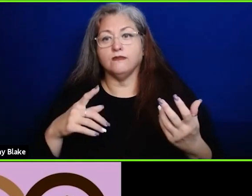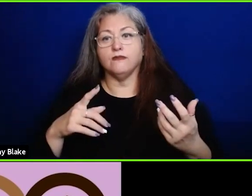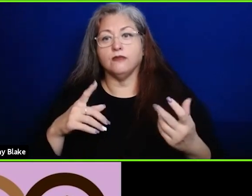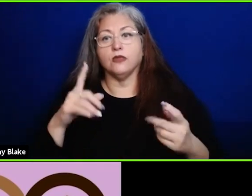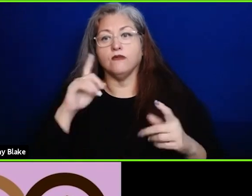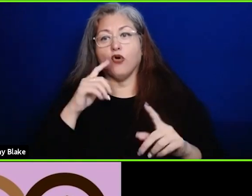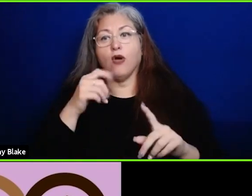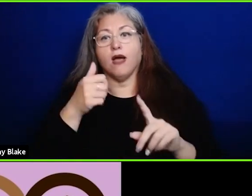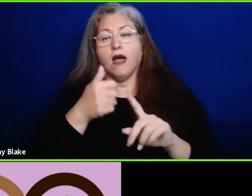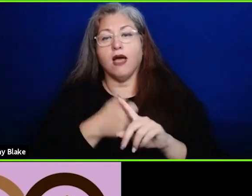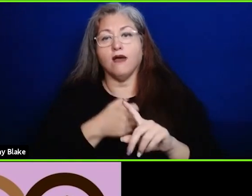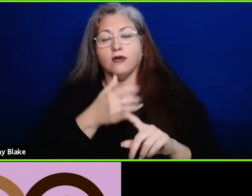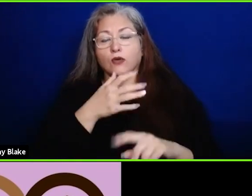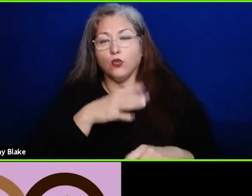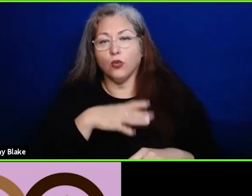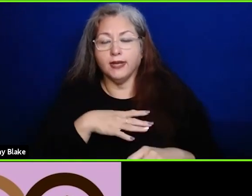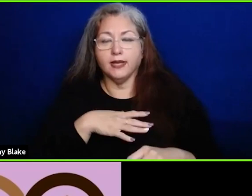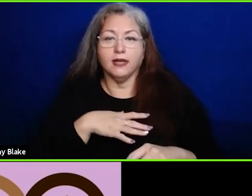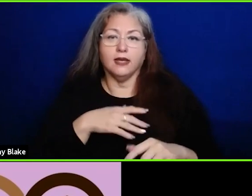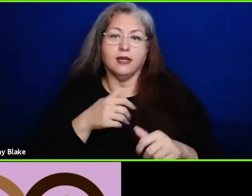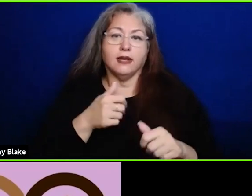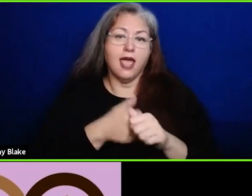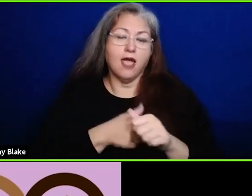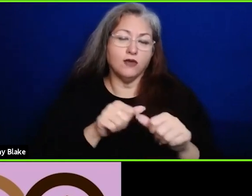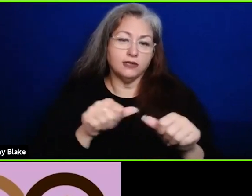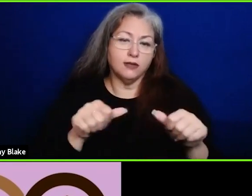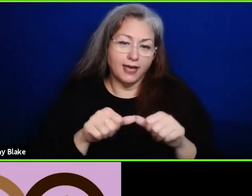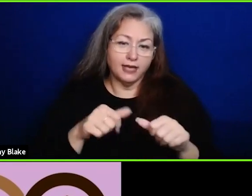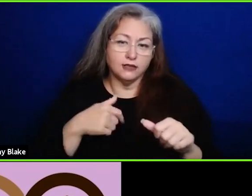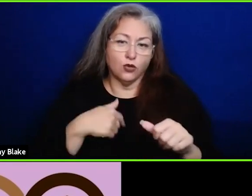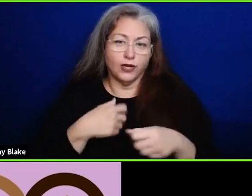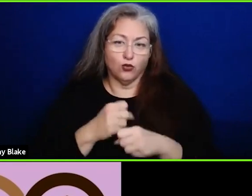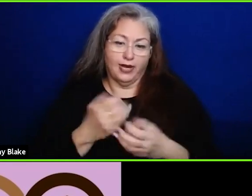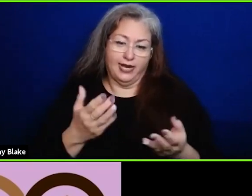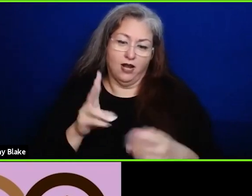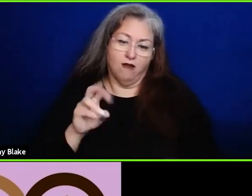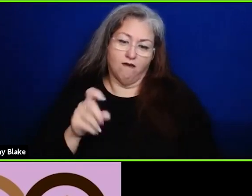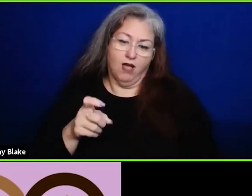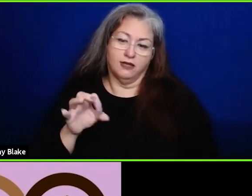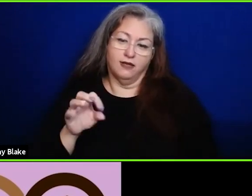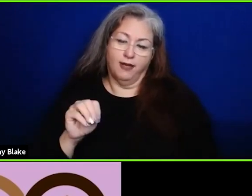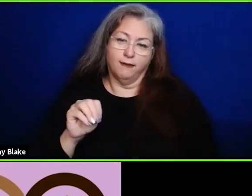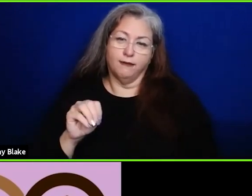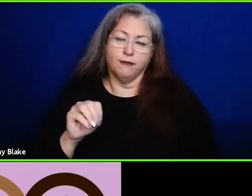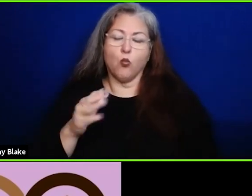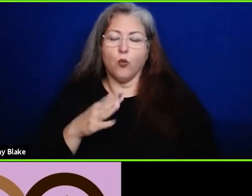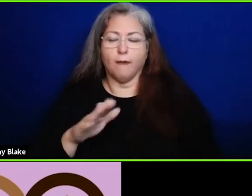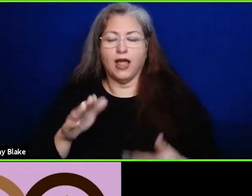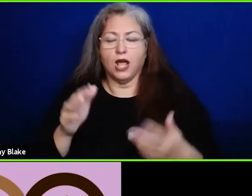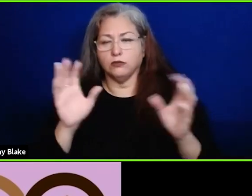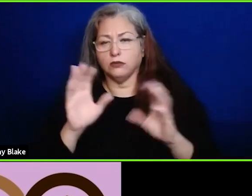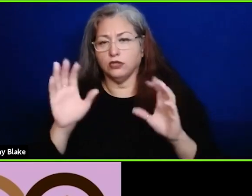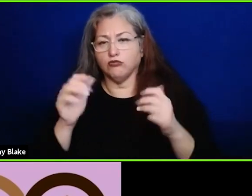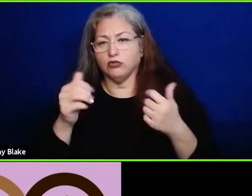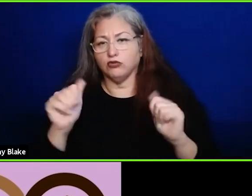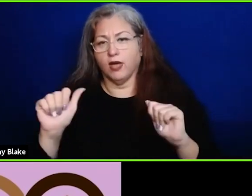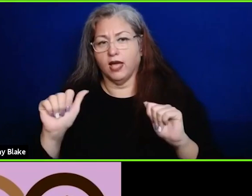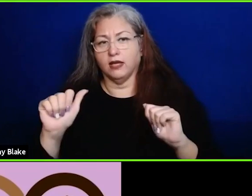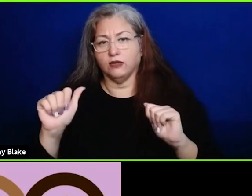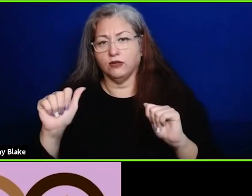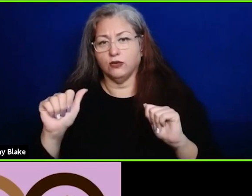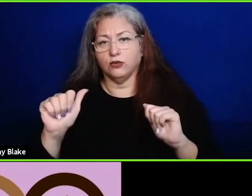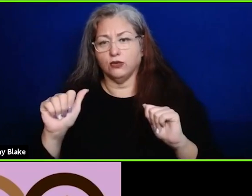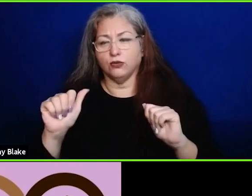for every woman, every space that we create on VoxFem for her, we're going to try to